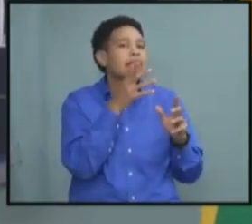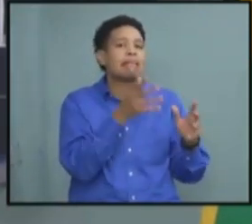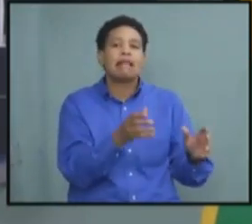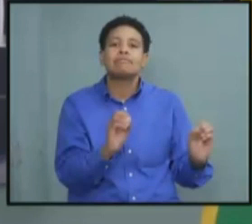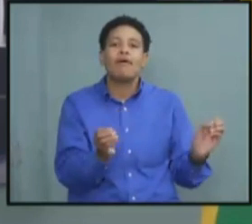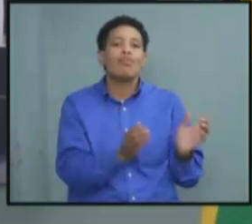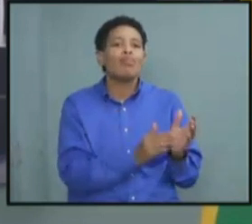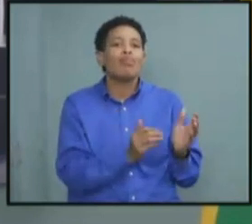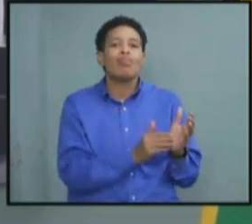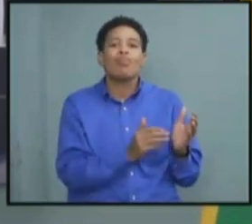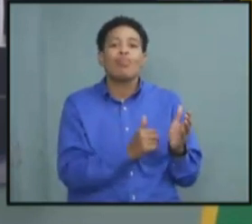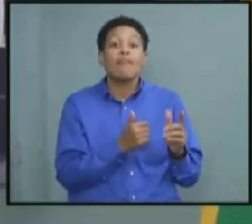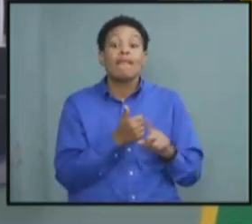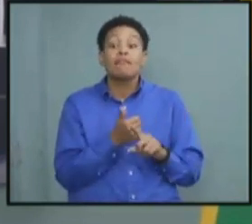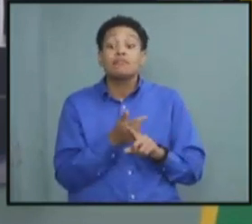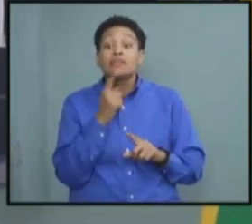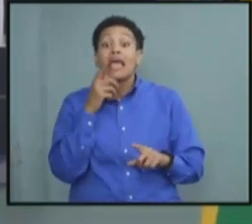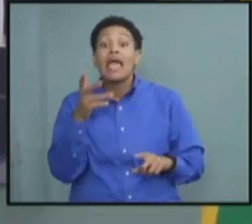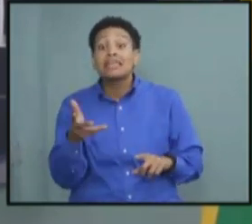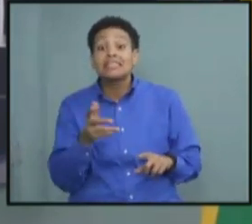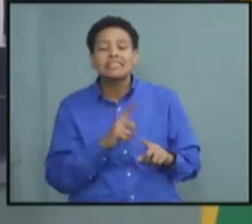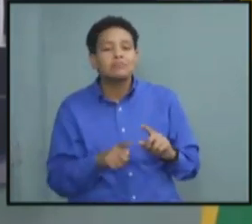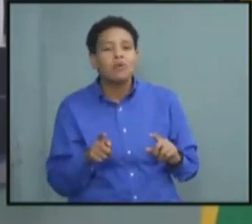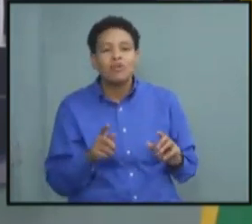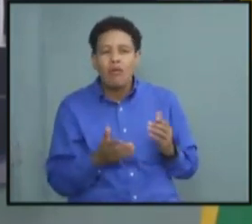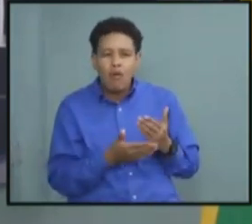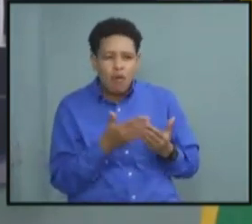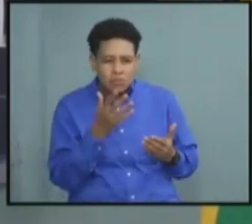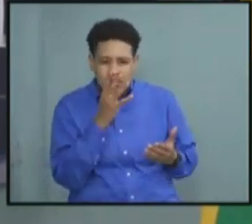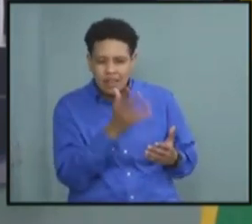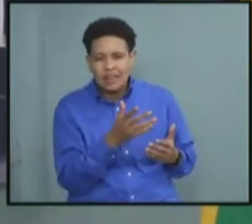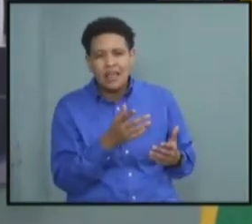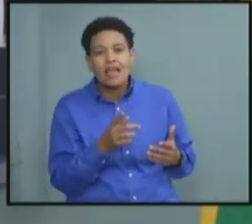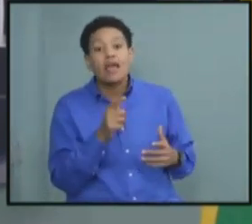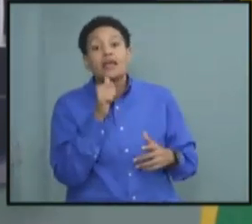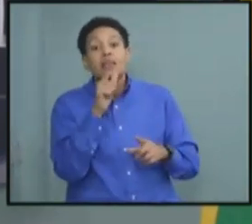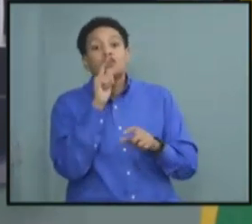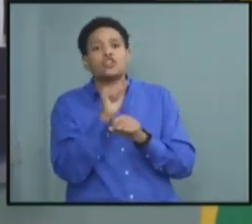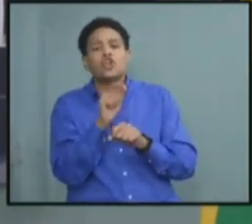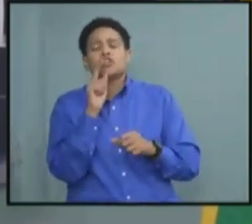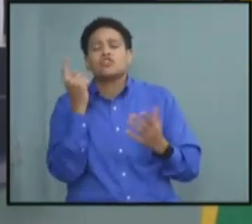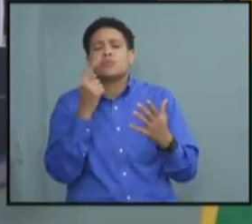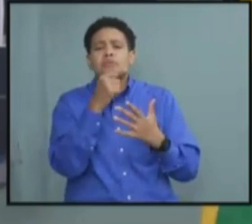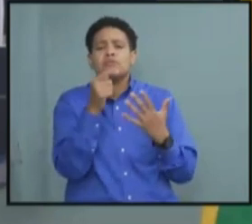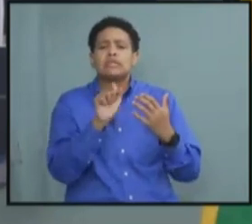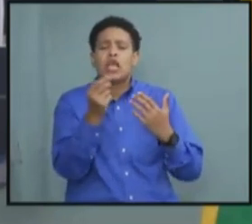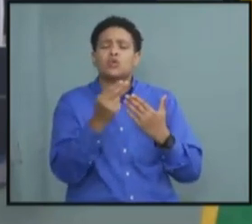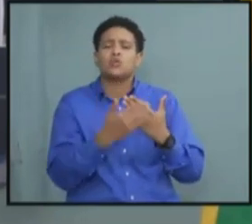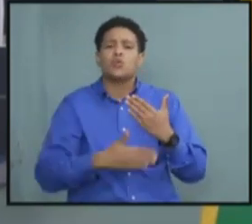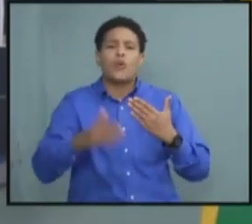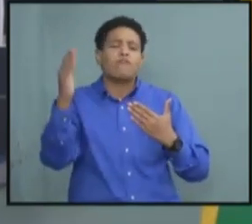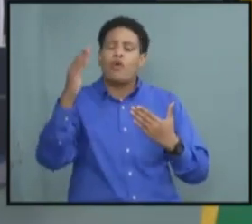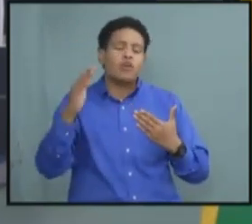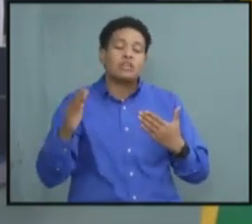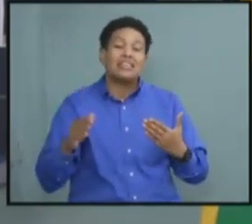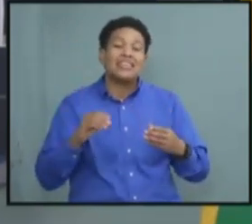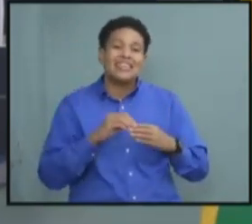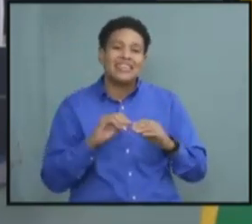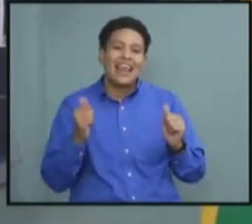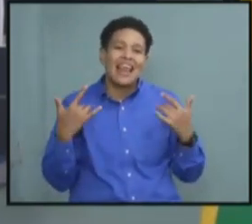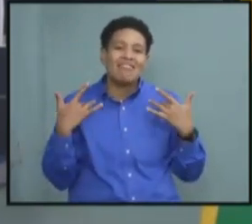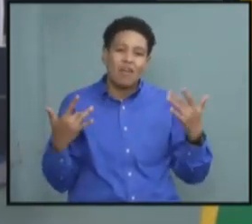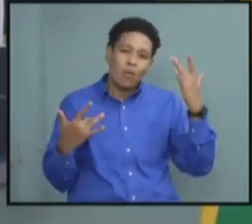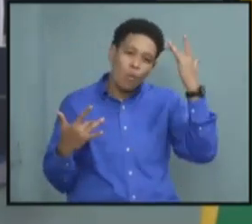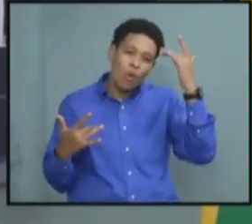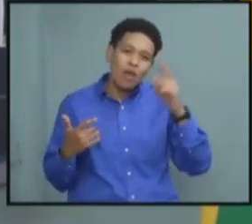non-existent. Existing, but almost non-existent, and not certainly a tool that can be used going forward in any event,